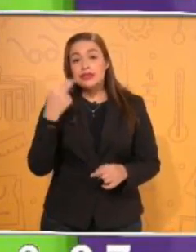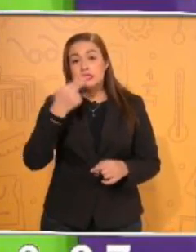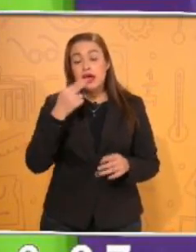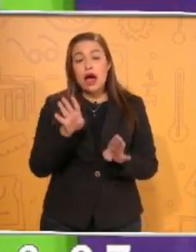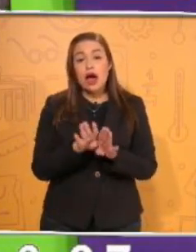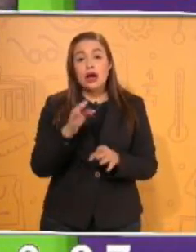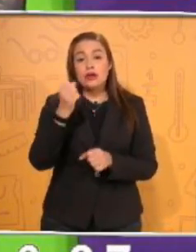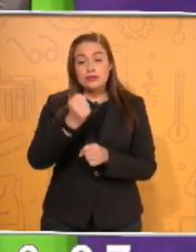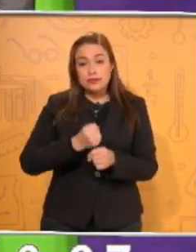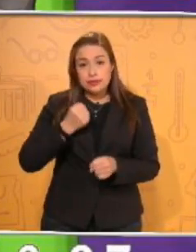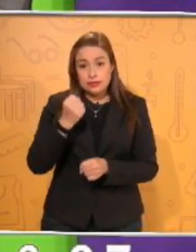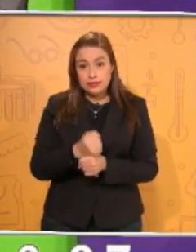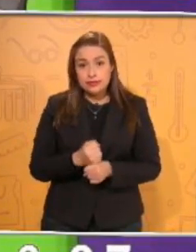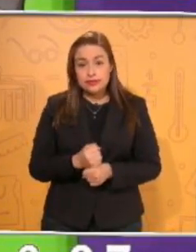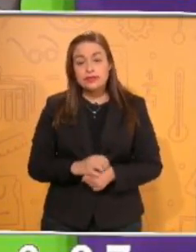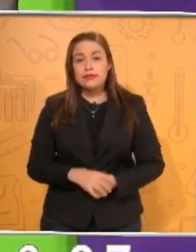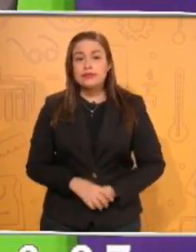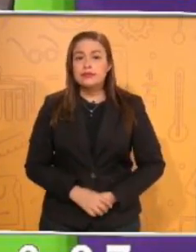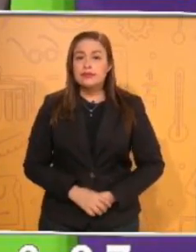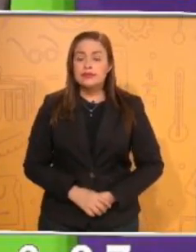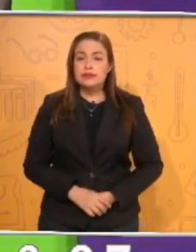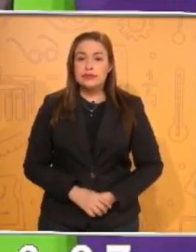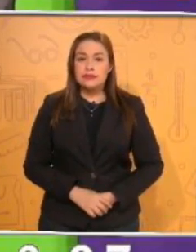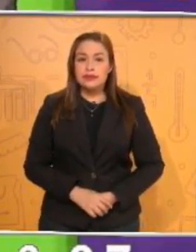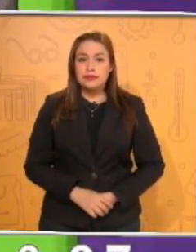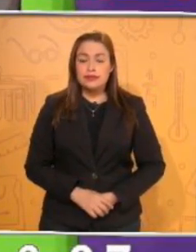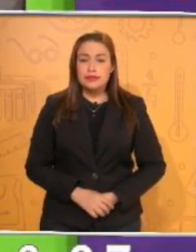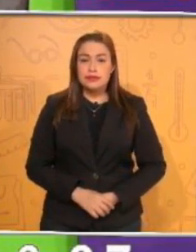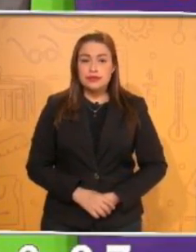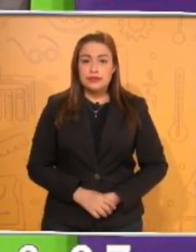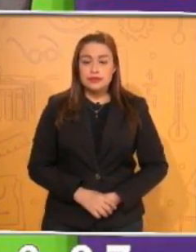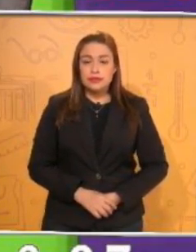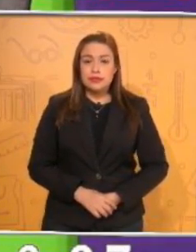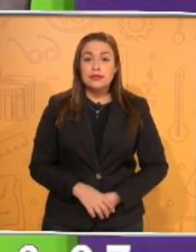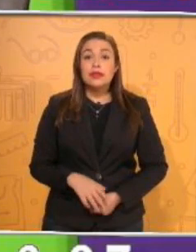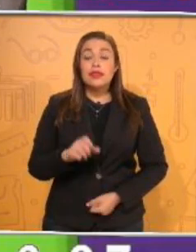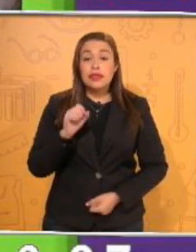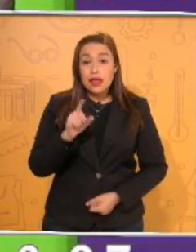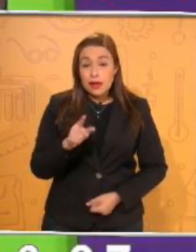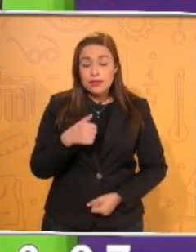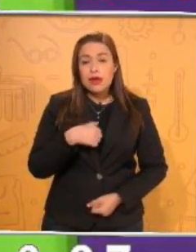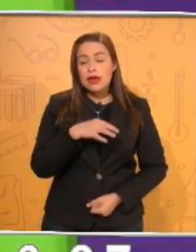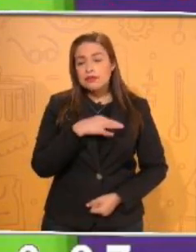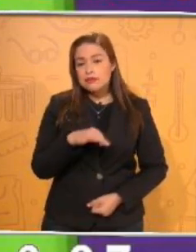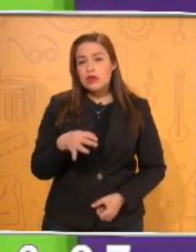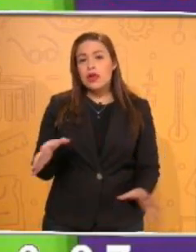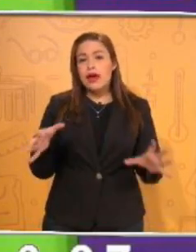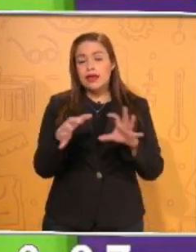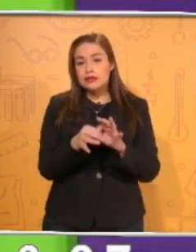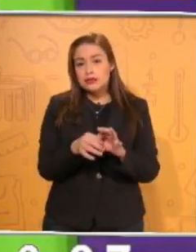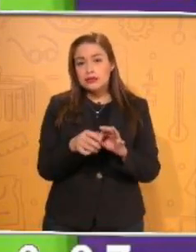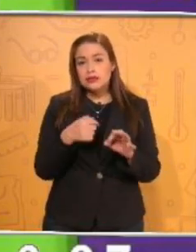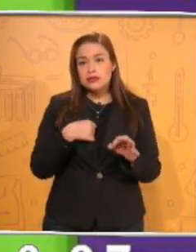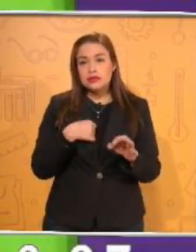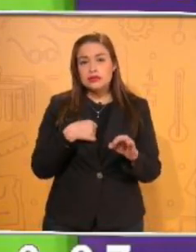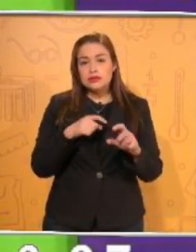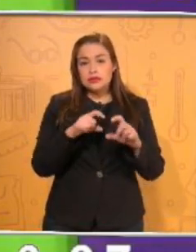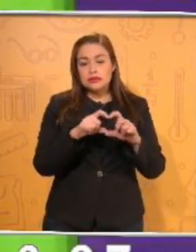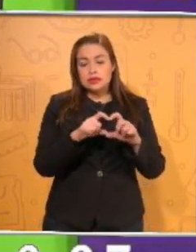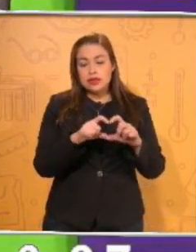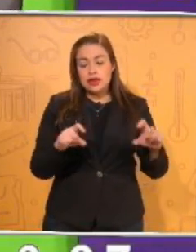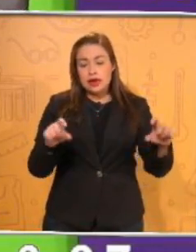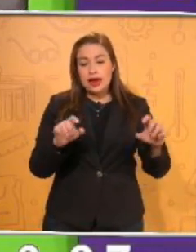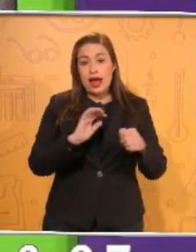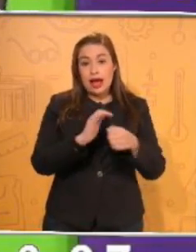Then we have at the end of the verb a consonant plus vowel and then a